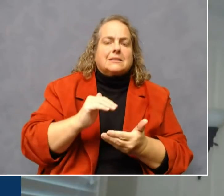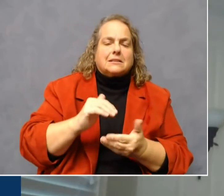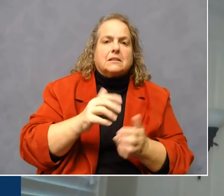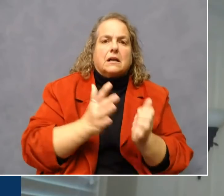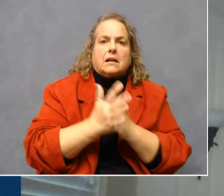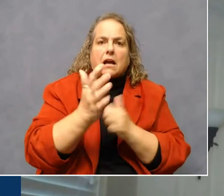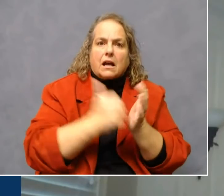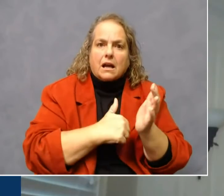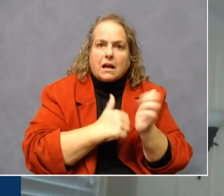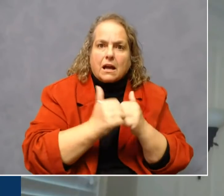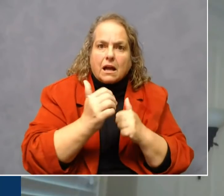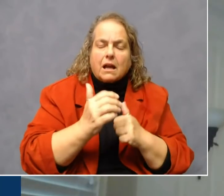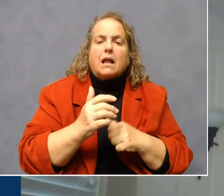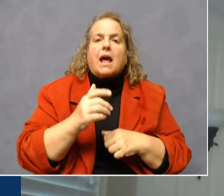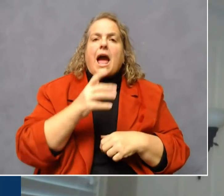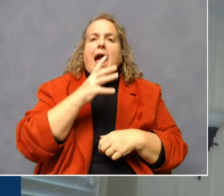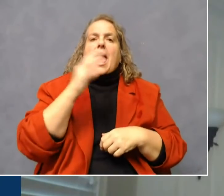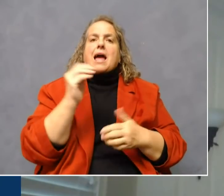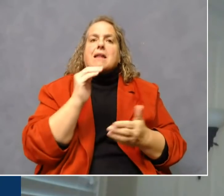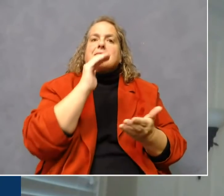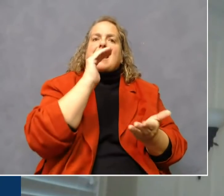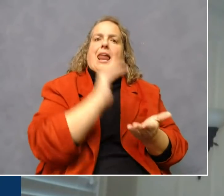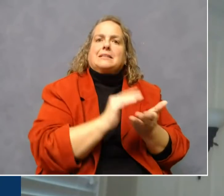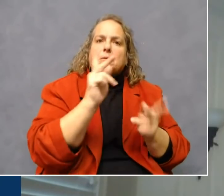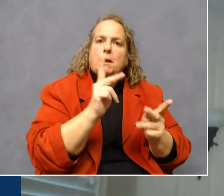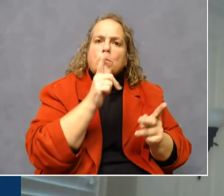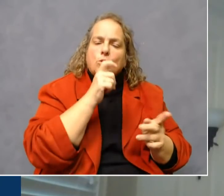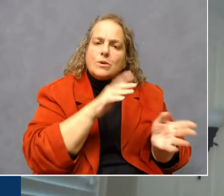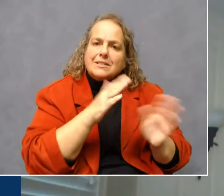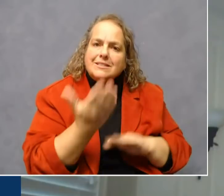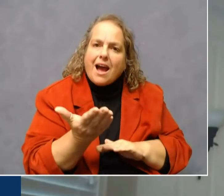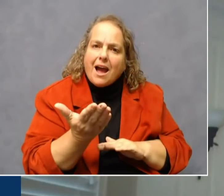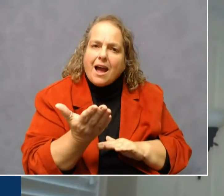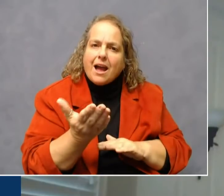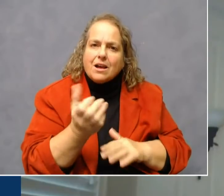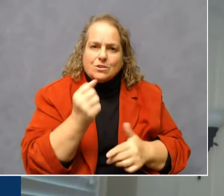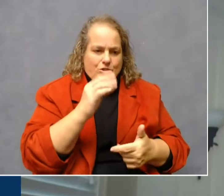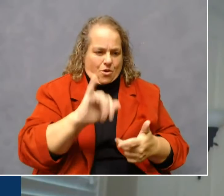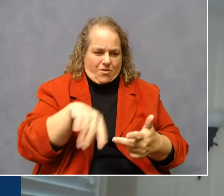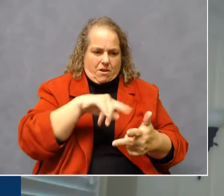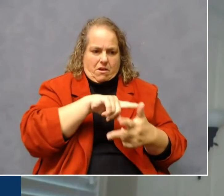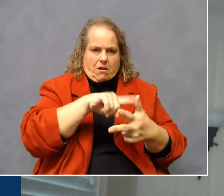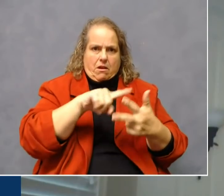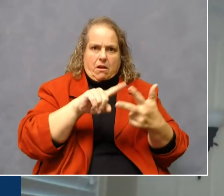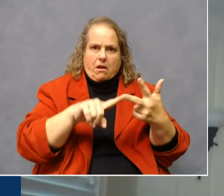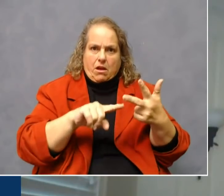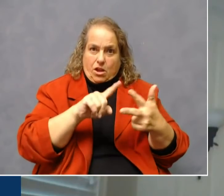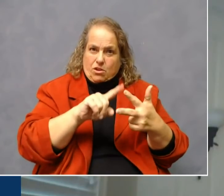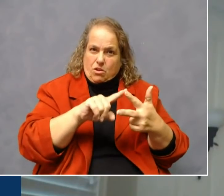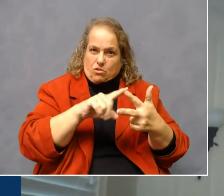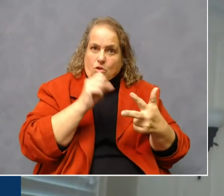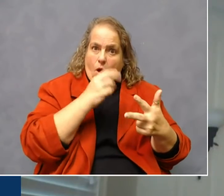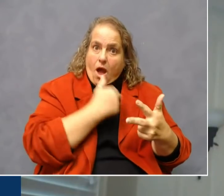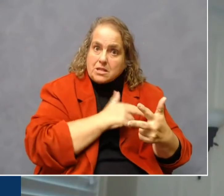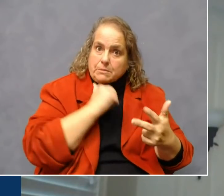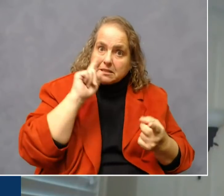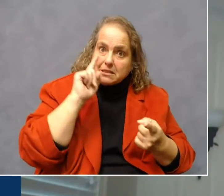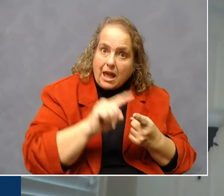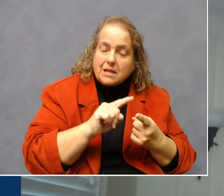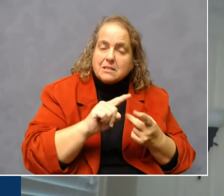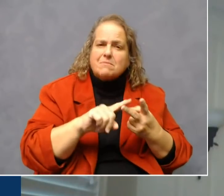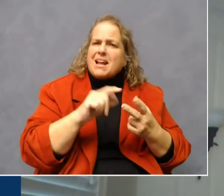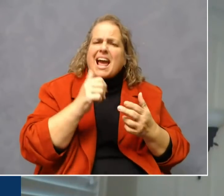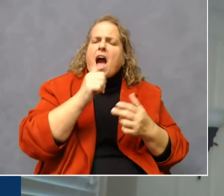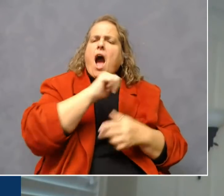2, unburdening the hospitals and minimizing the risk of healthcare system overload. So that means everybody, not just COVID patients, but